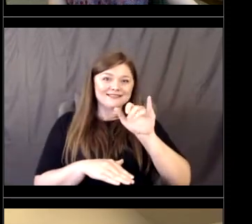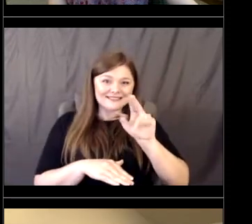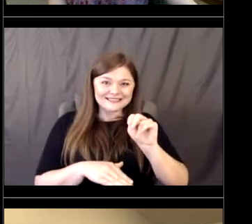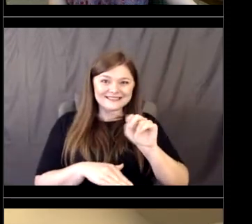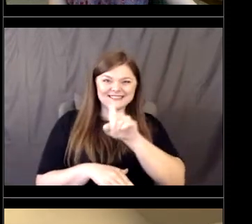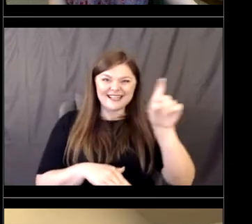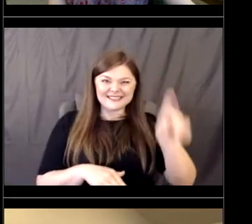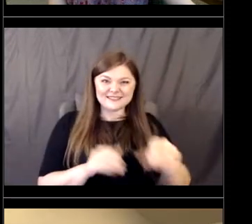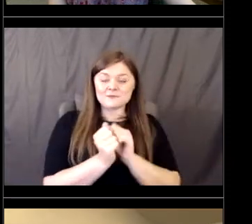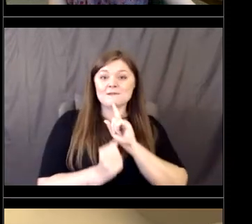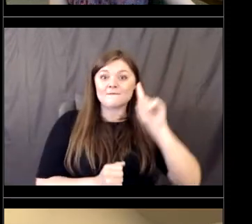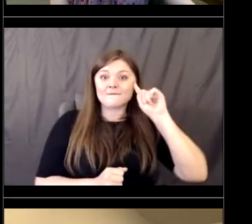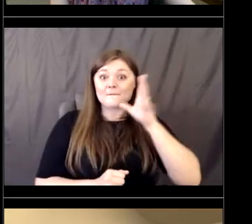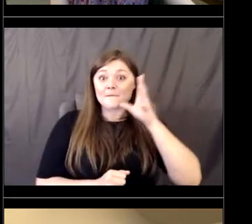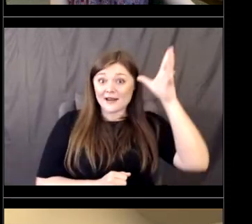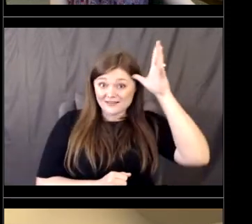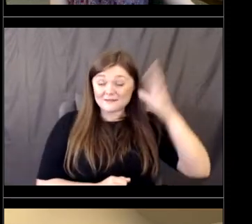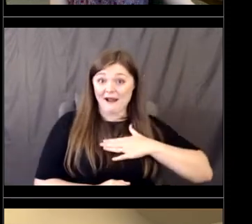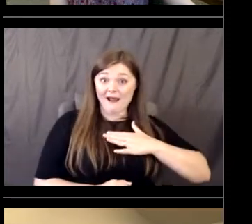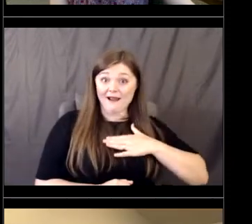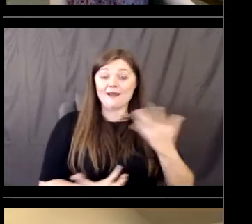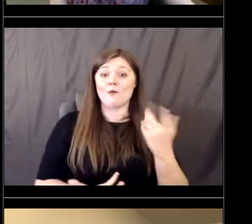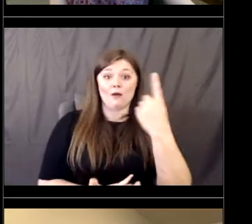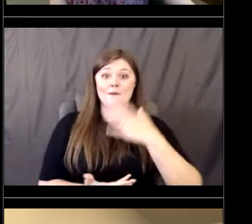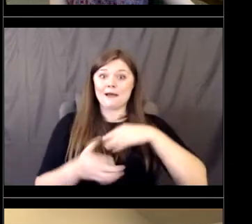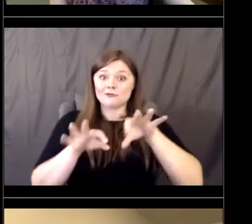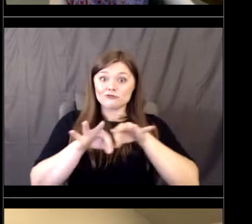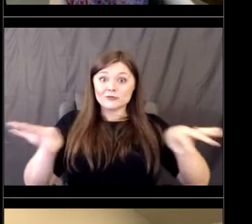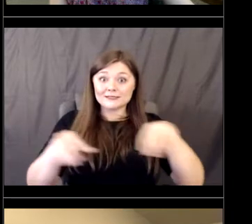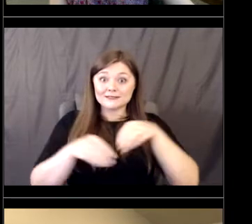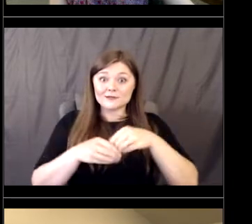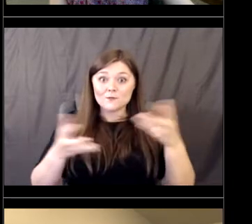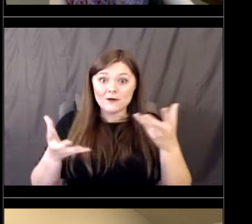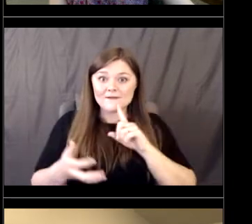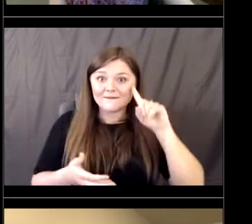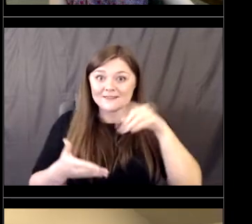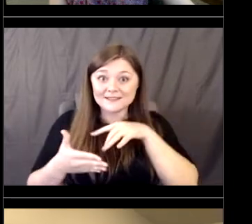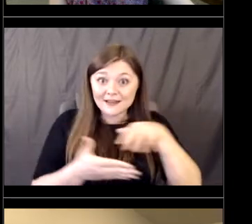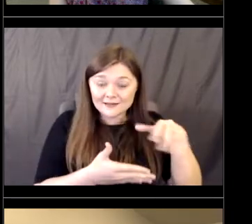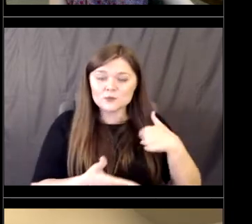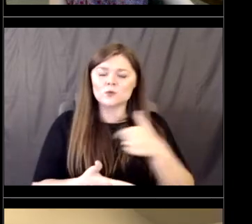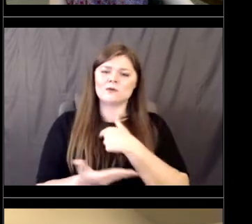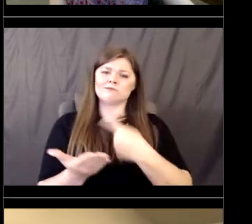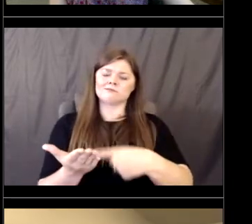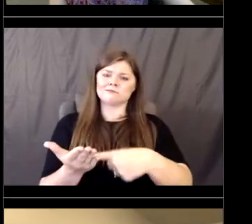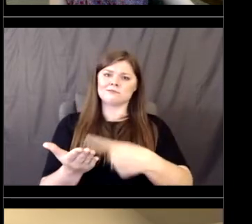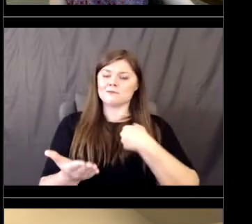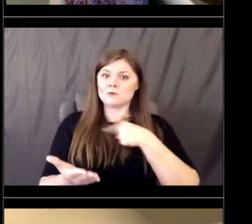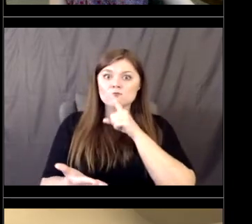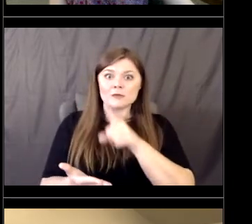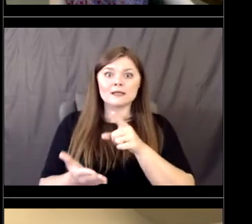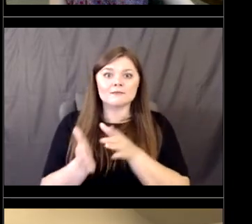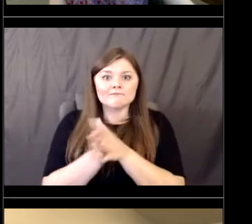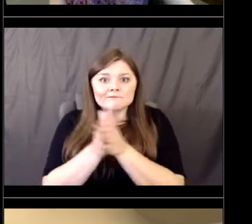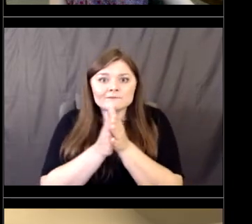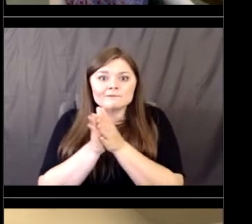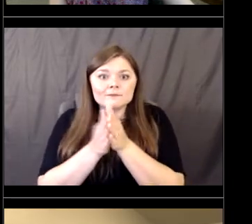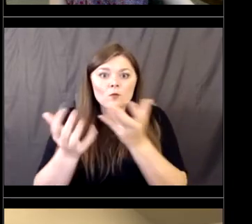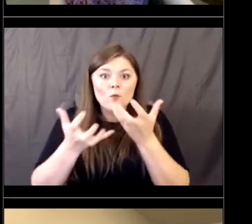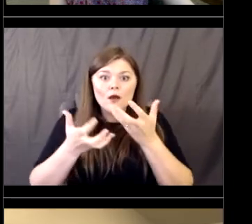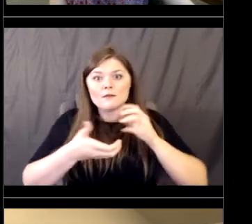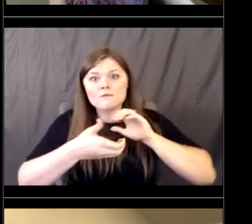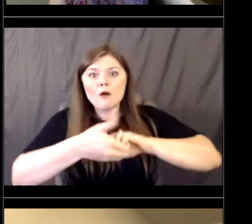parents. One of my degrees is in deaf studies. And so as we started talking about this, I was really eager to work with people like Kathy